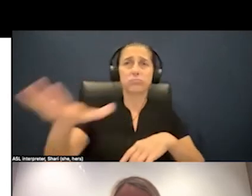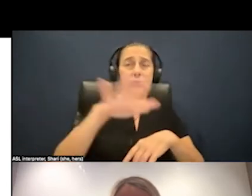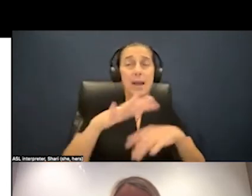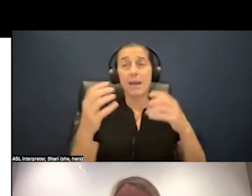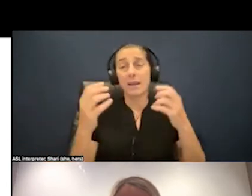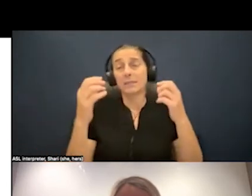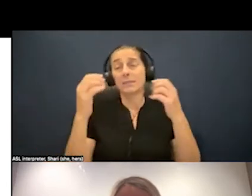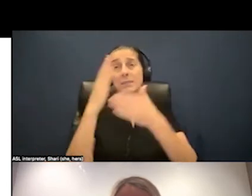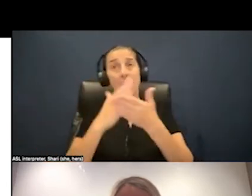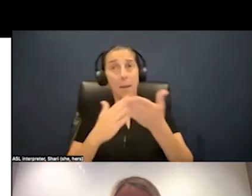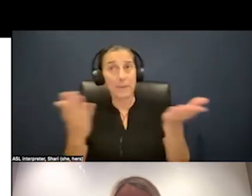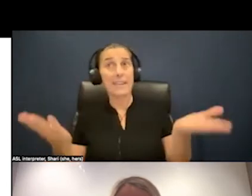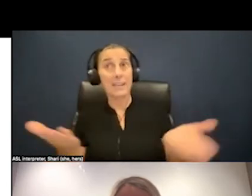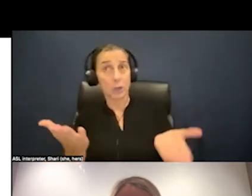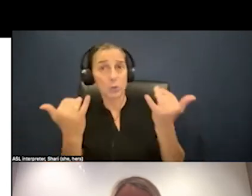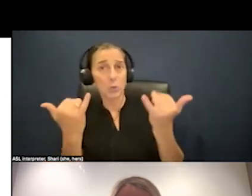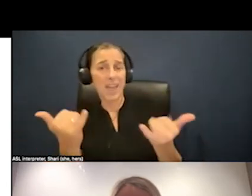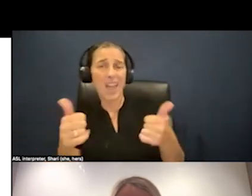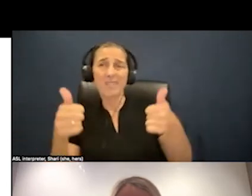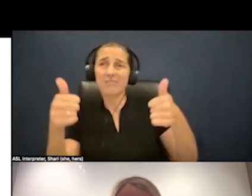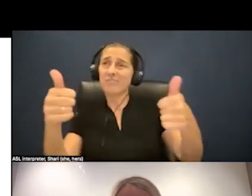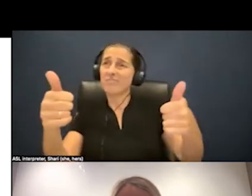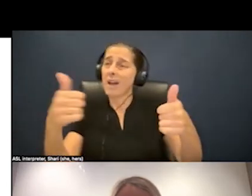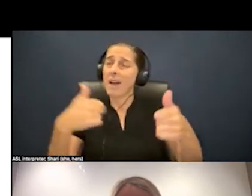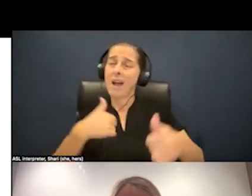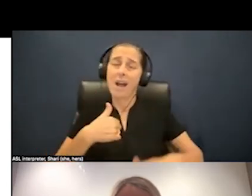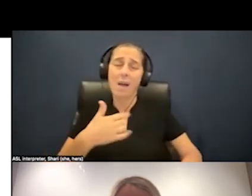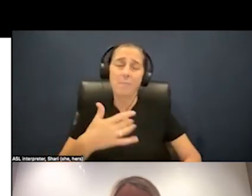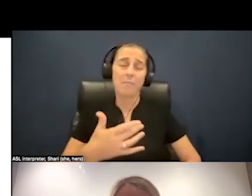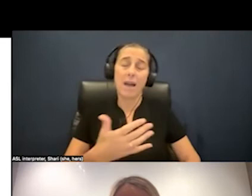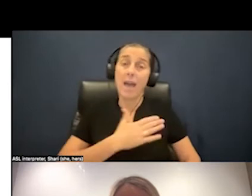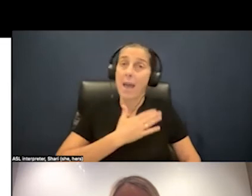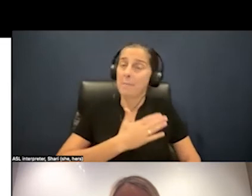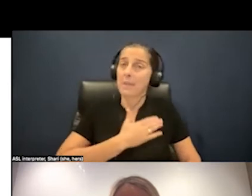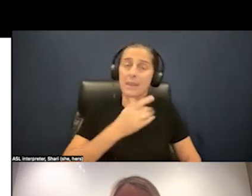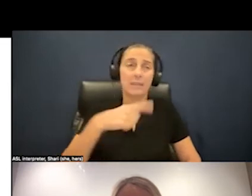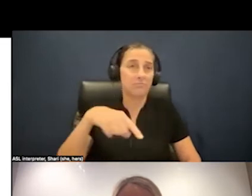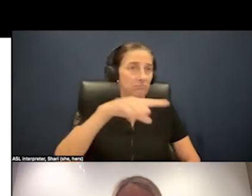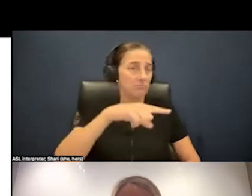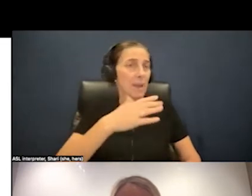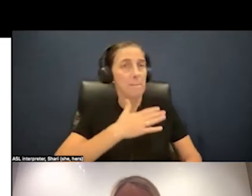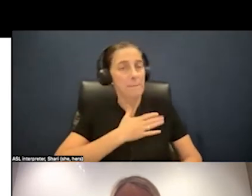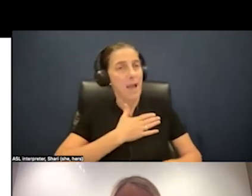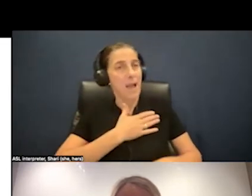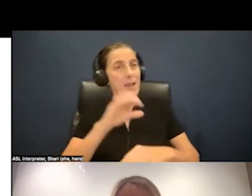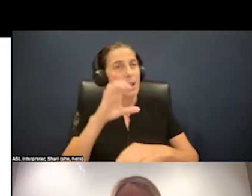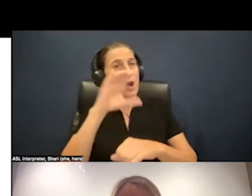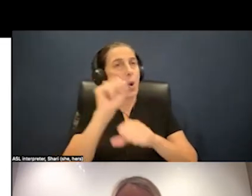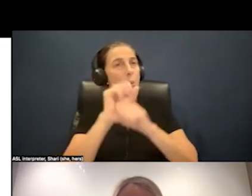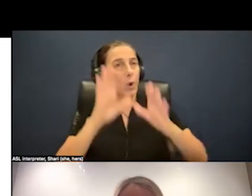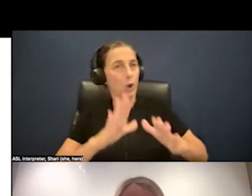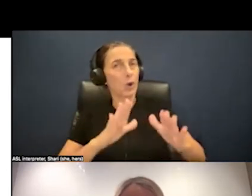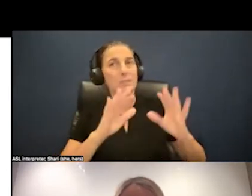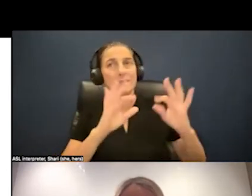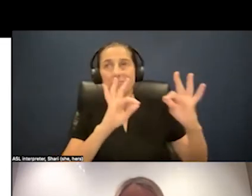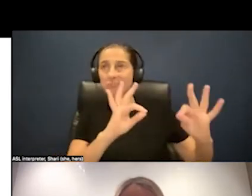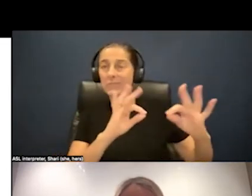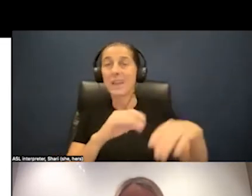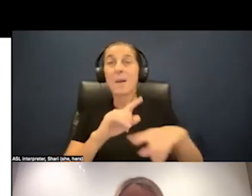colleagues. But there are also some folks who are not quite there yet, who might still be learning how to provide this care,